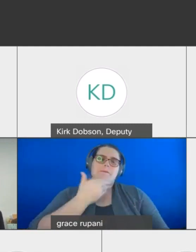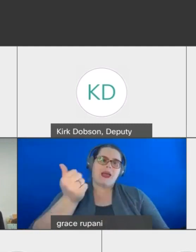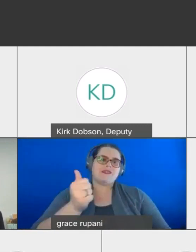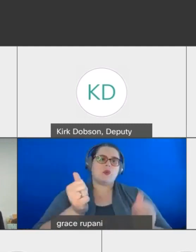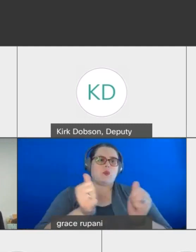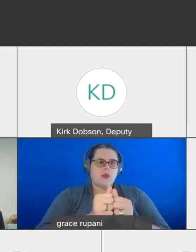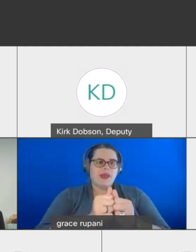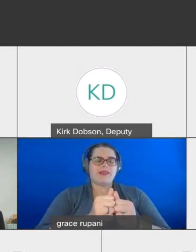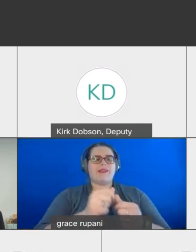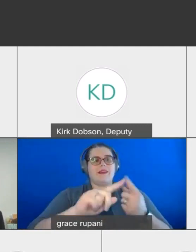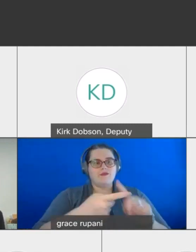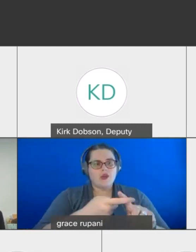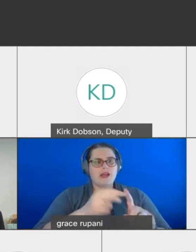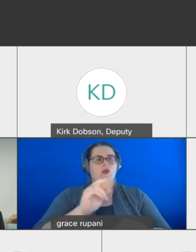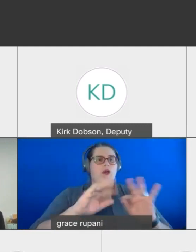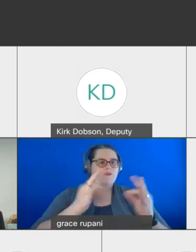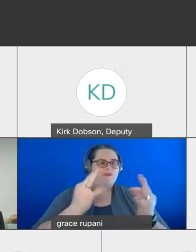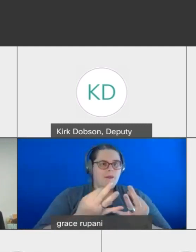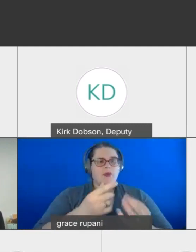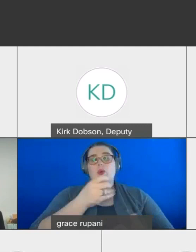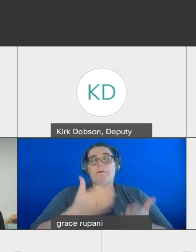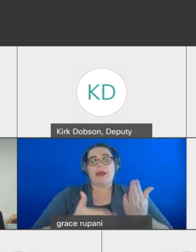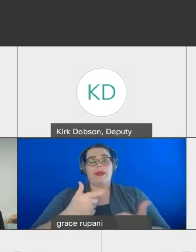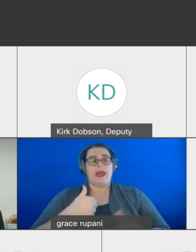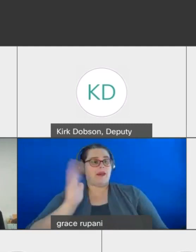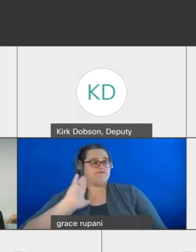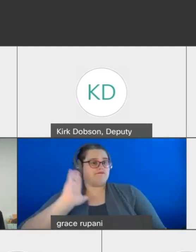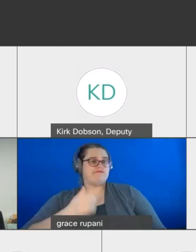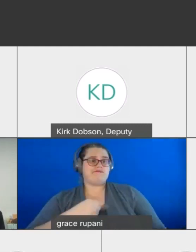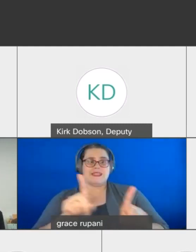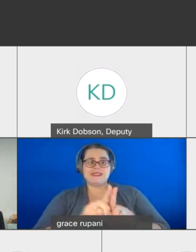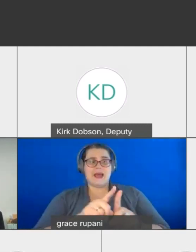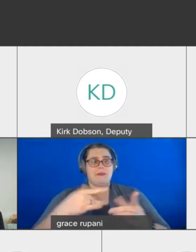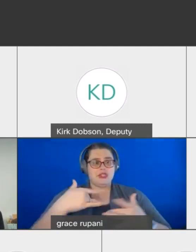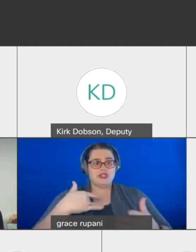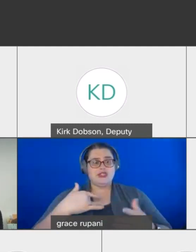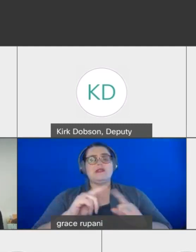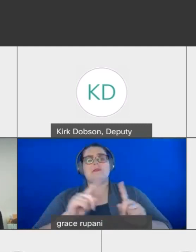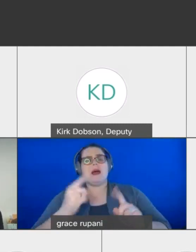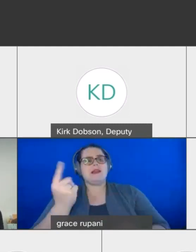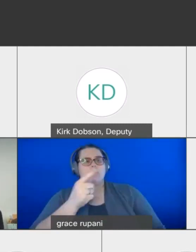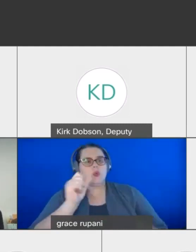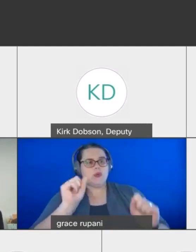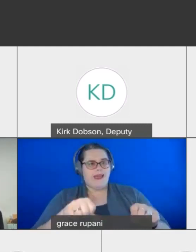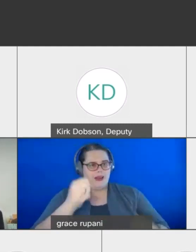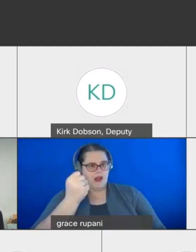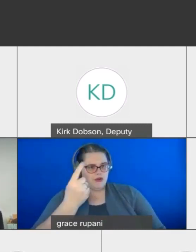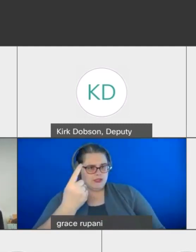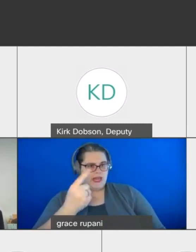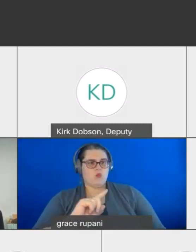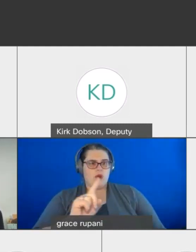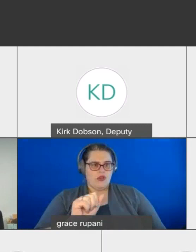people they trust who may have felt the same way, who can understand kind of where they are